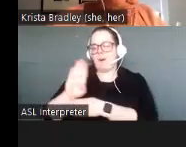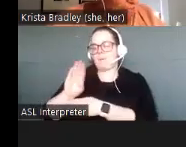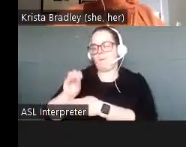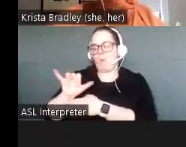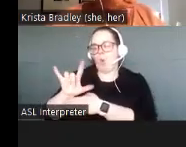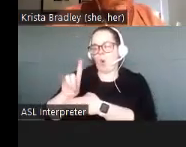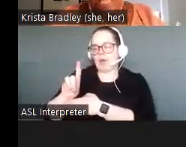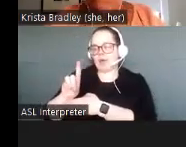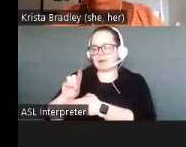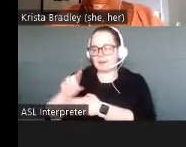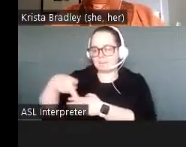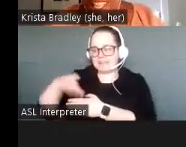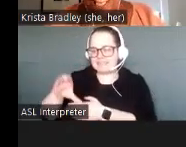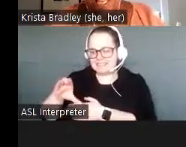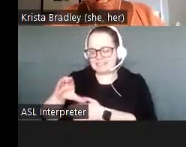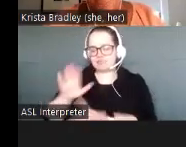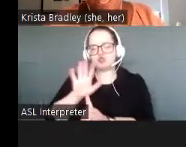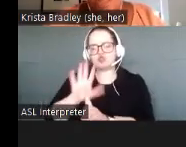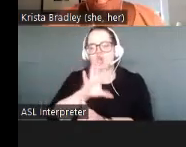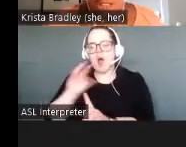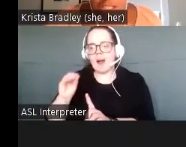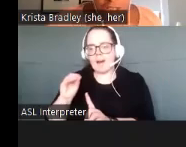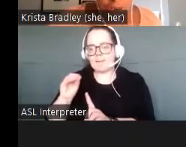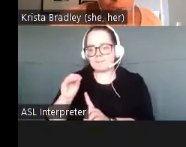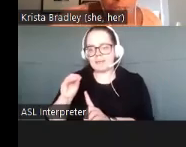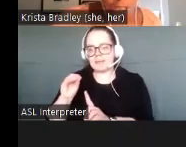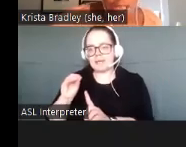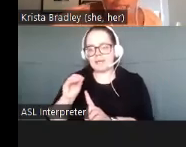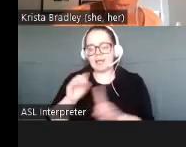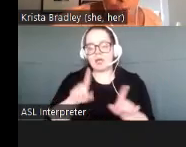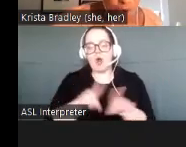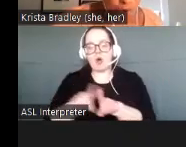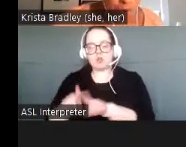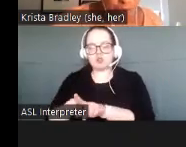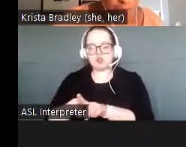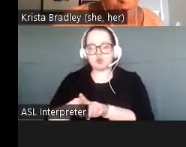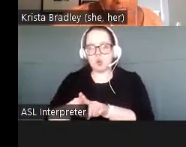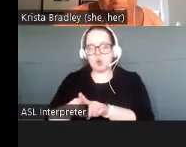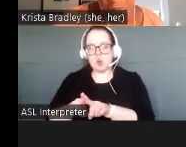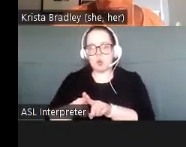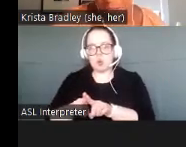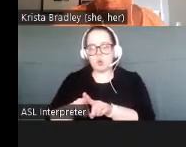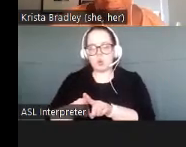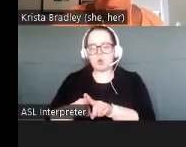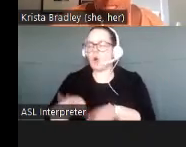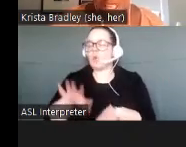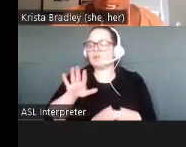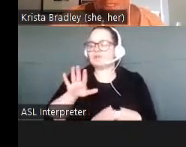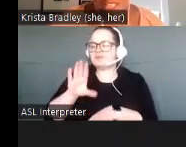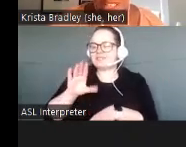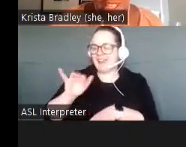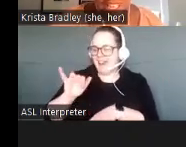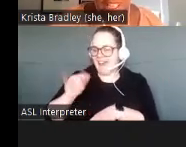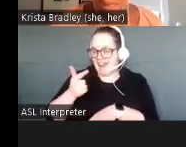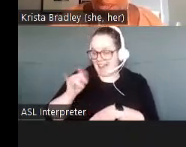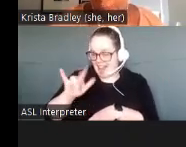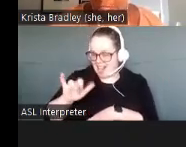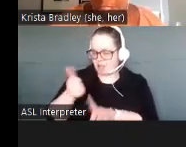her company. Gail Boyd is also a former president or immediate past president of